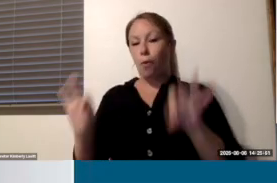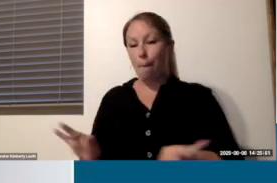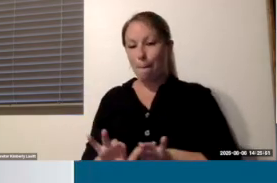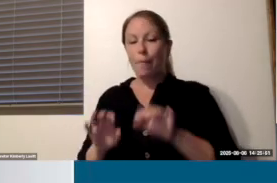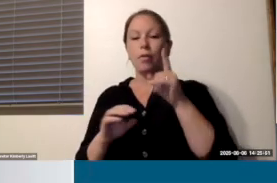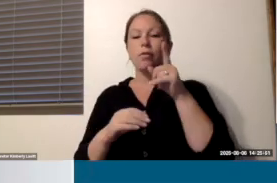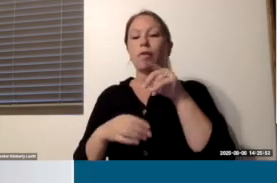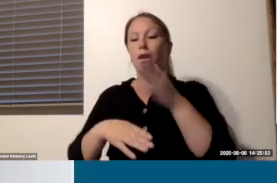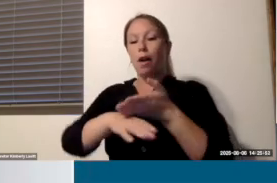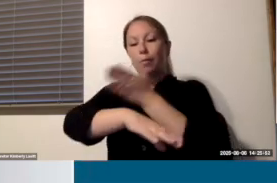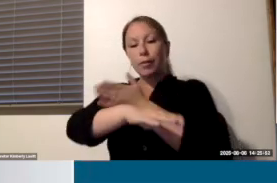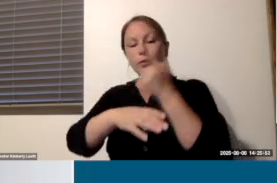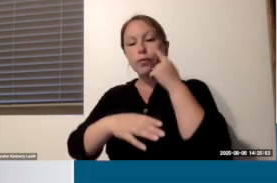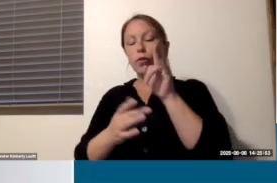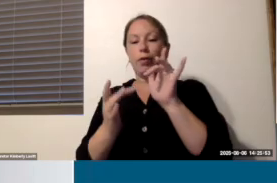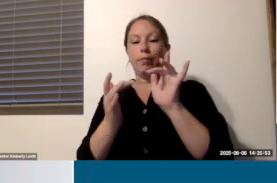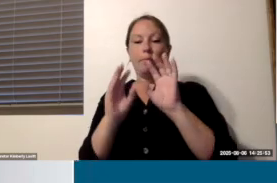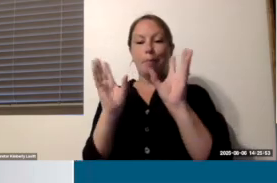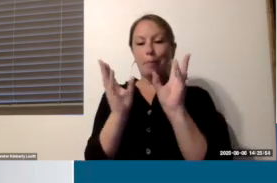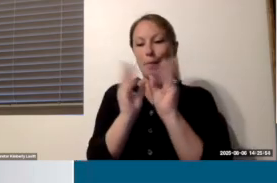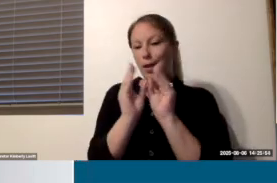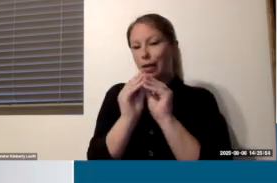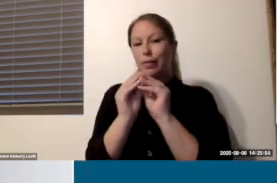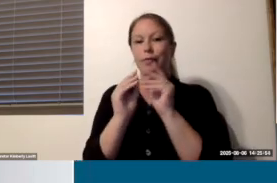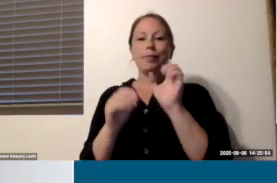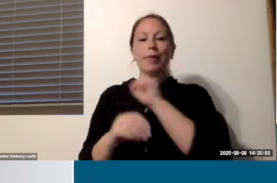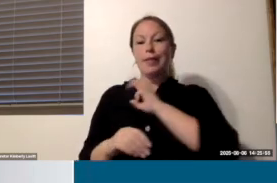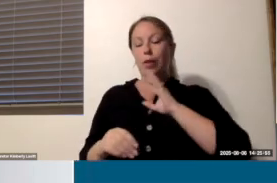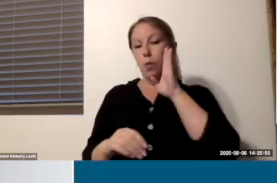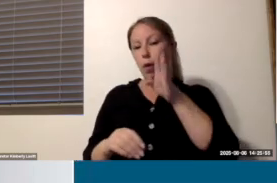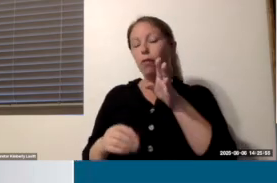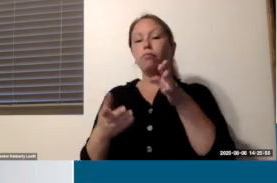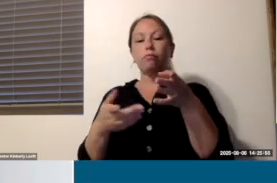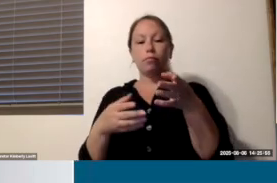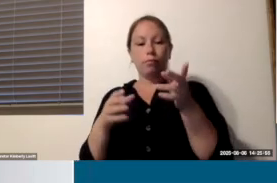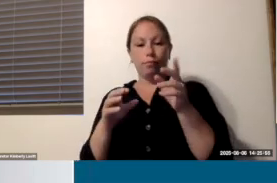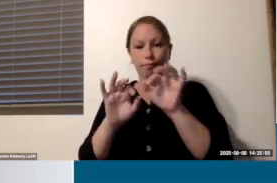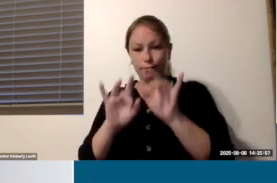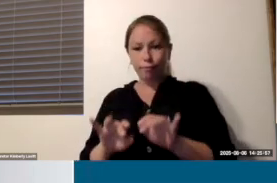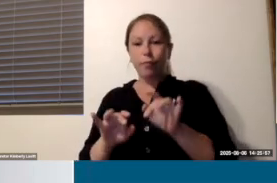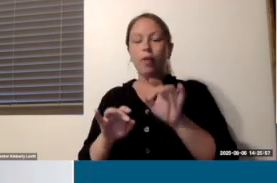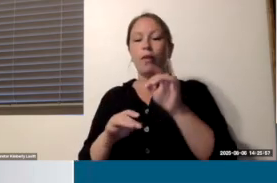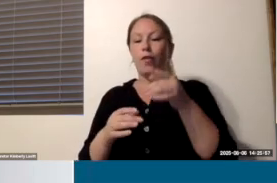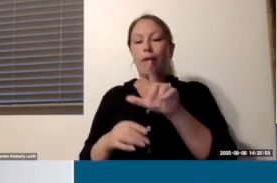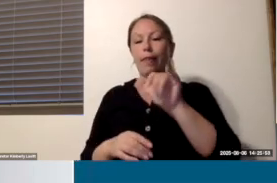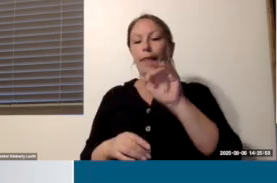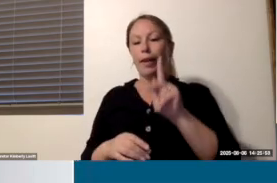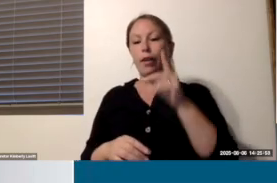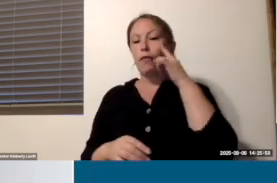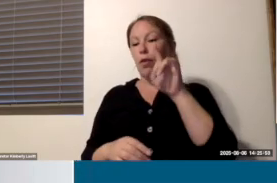updates, and our calendar of meetings. Staff will share the link to that in the chat, and I see that staff has also provided the link to the community